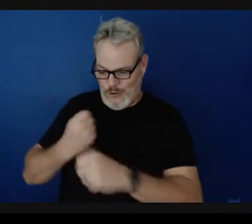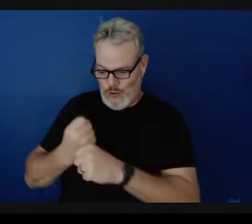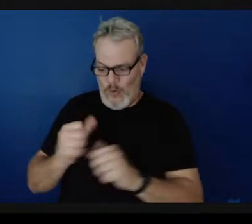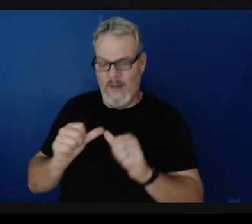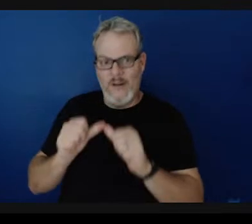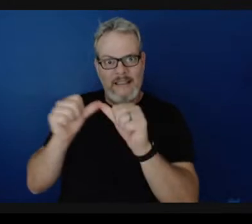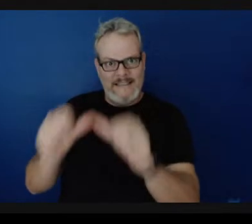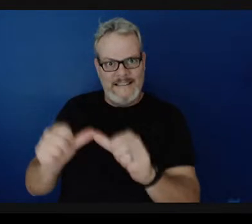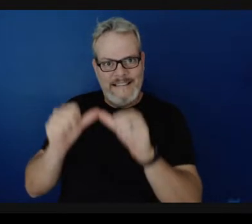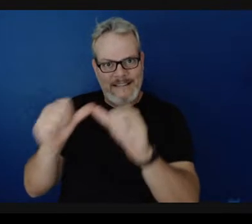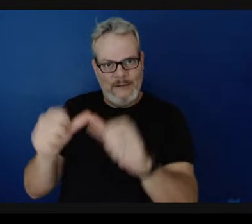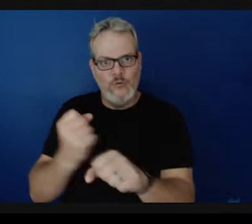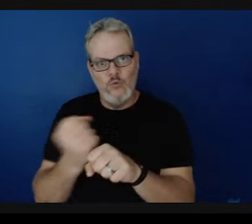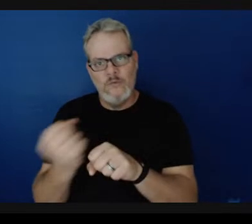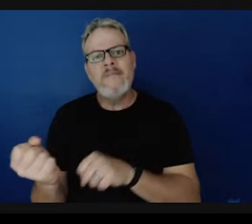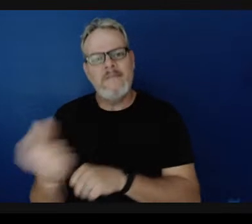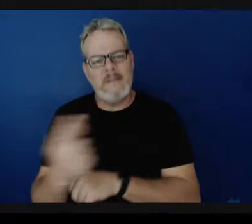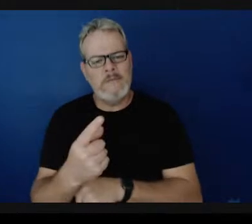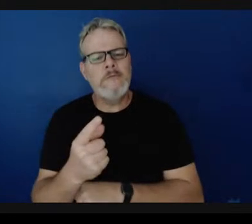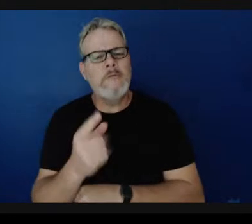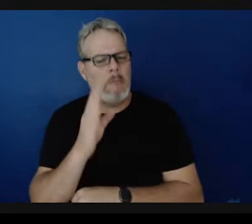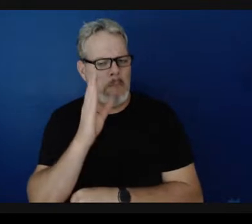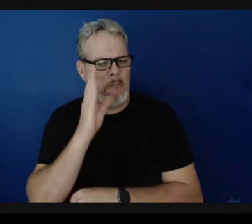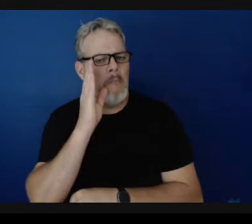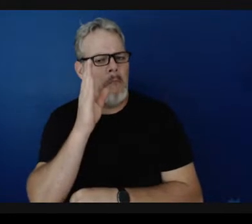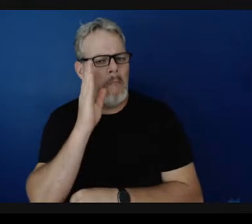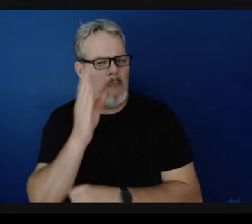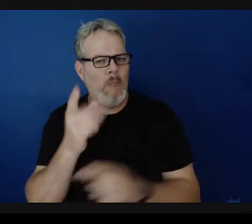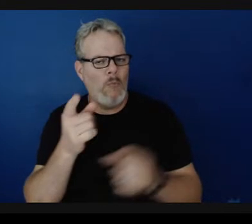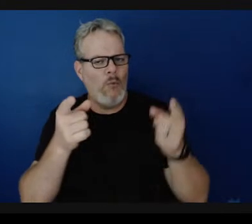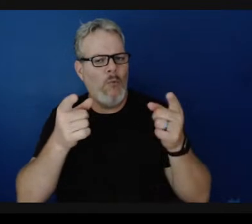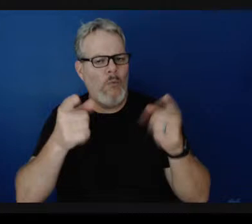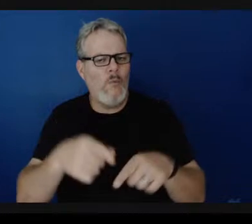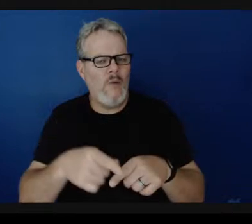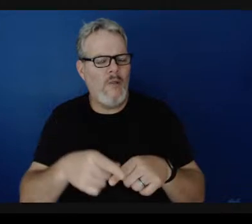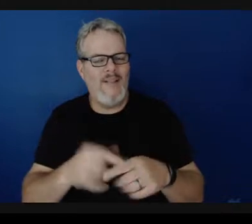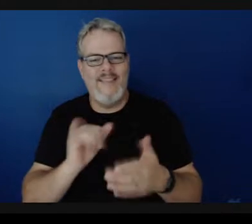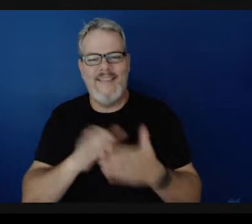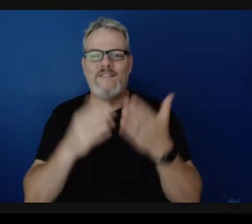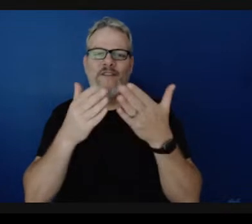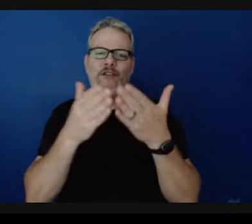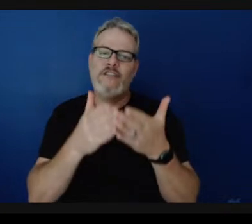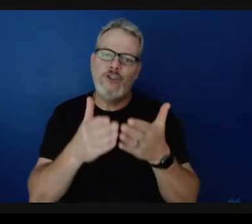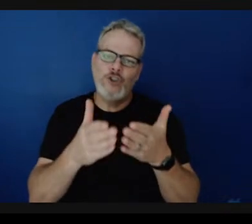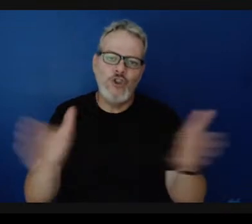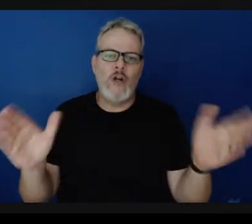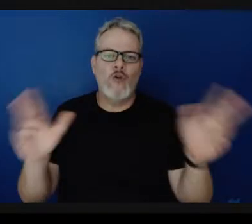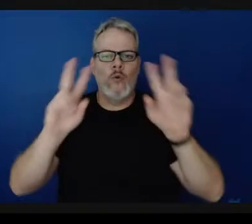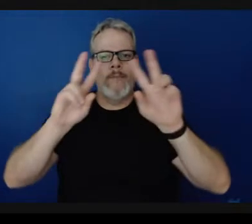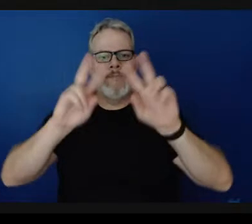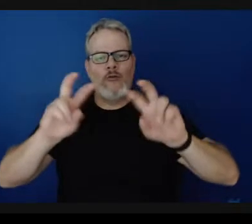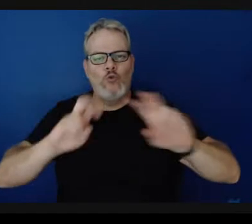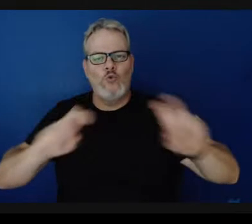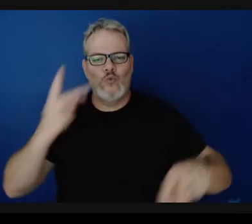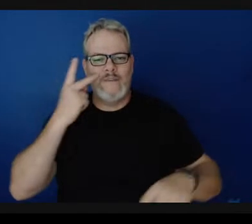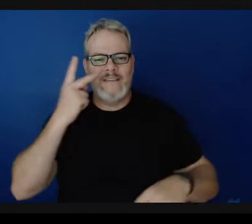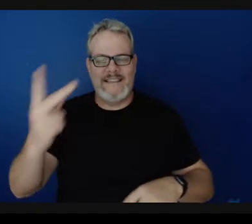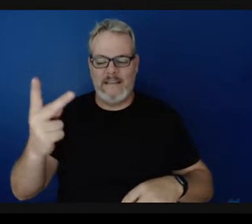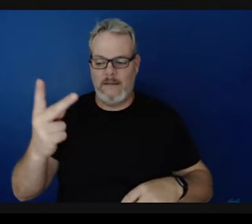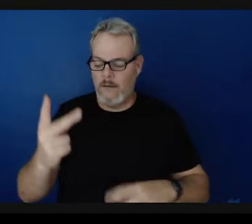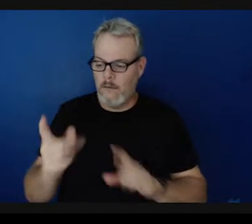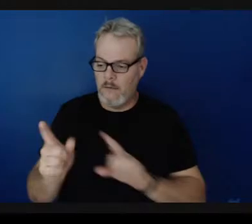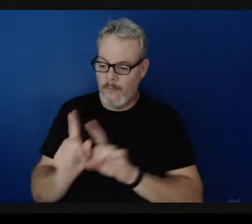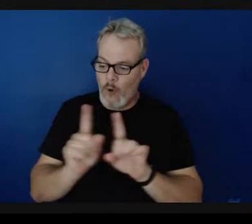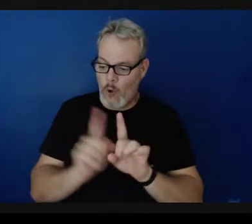likely. I would be like the very most general prognosis we can give here of what seems likely. And I've always used to say,